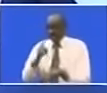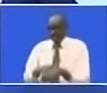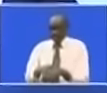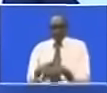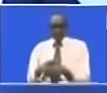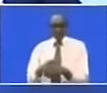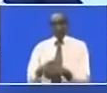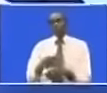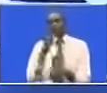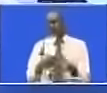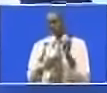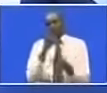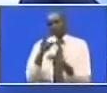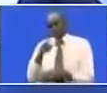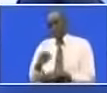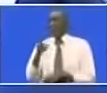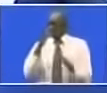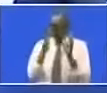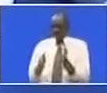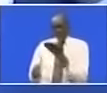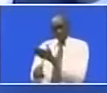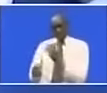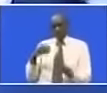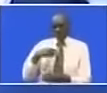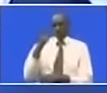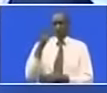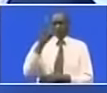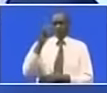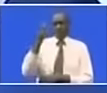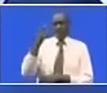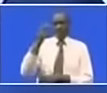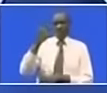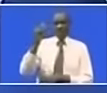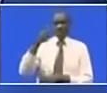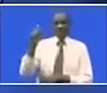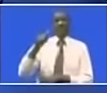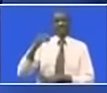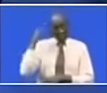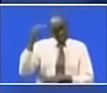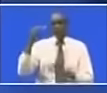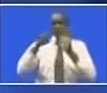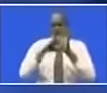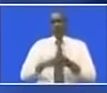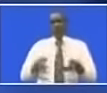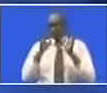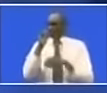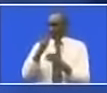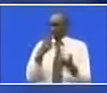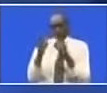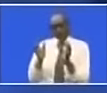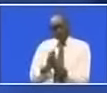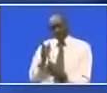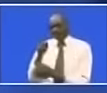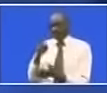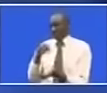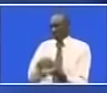little over a month ago, we had Victor Ateng here, who's from TOESA East Africa, the senior program officer, to talk about those opinion polls that